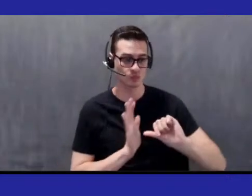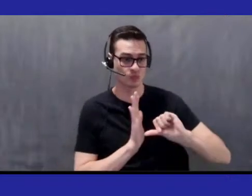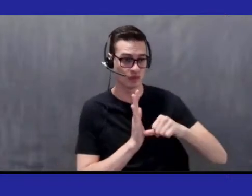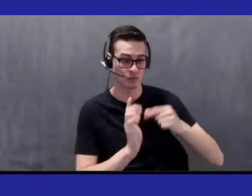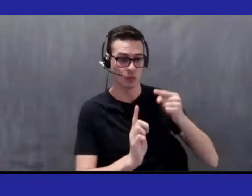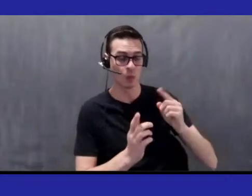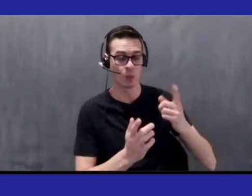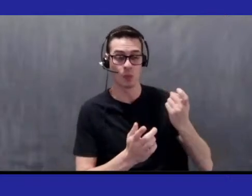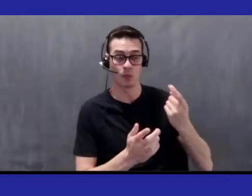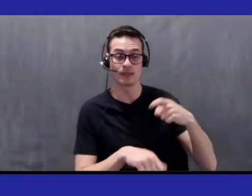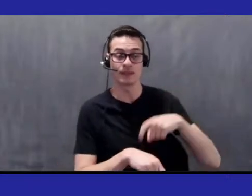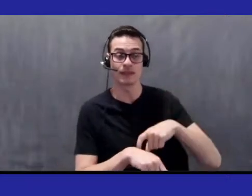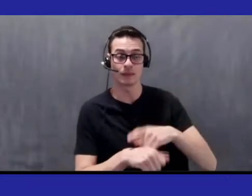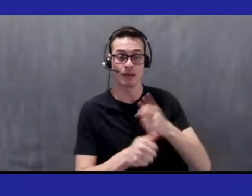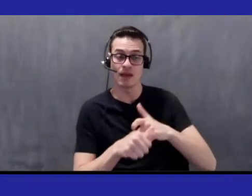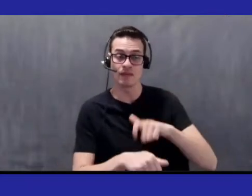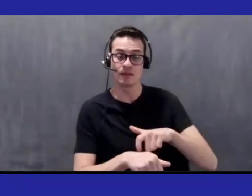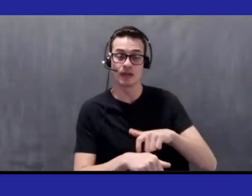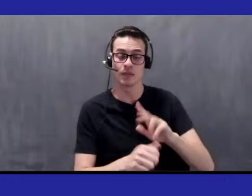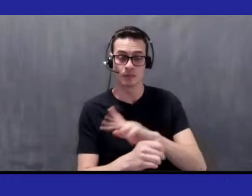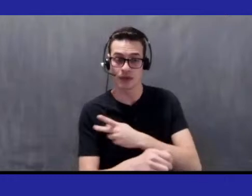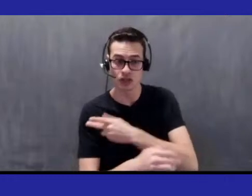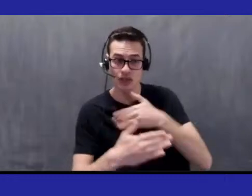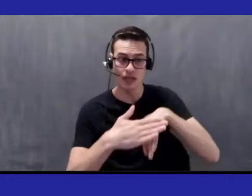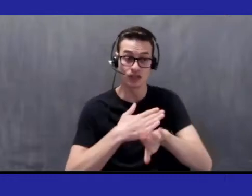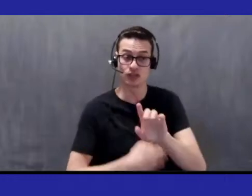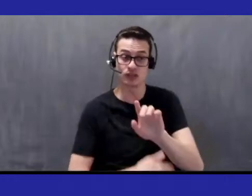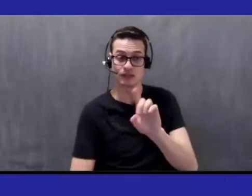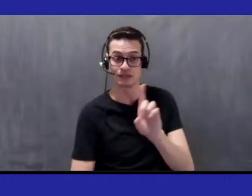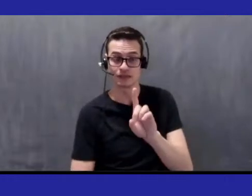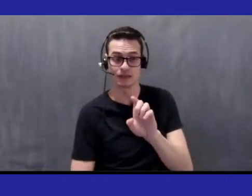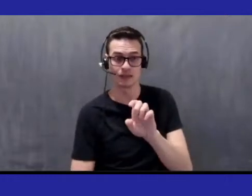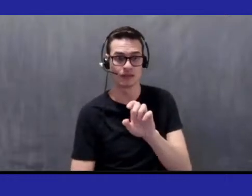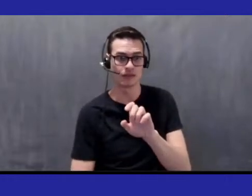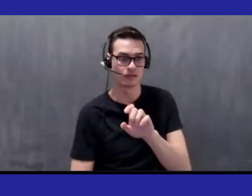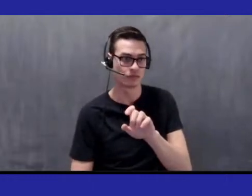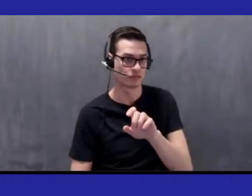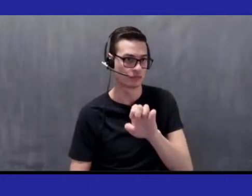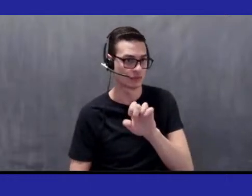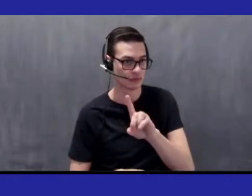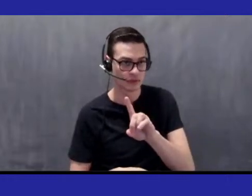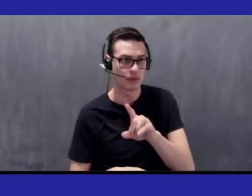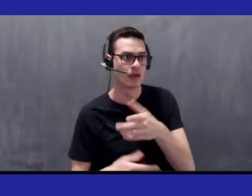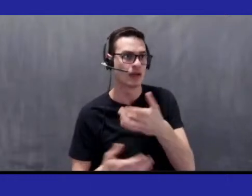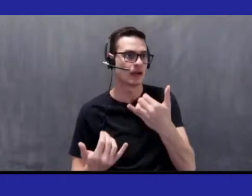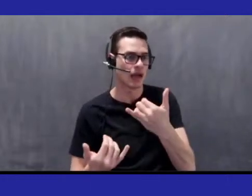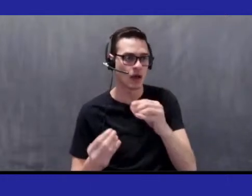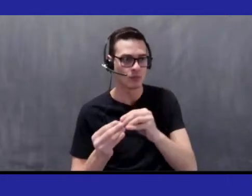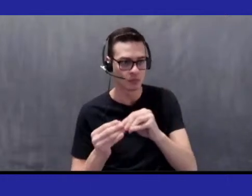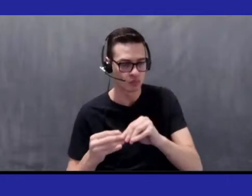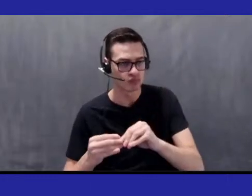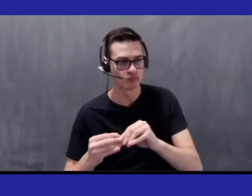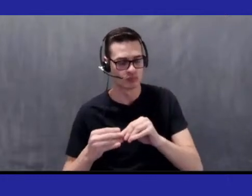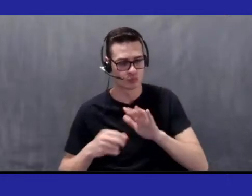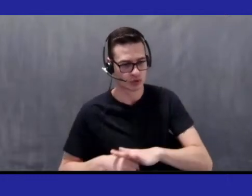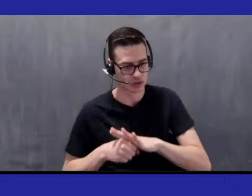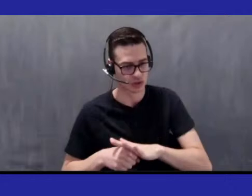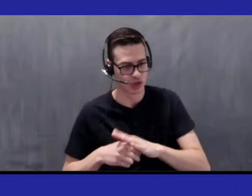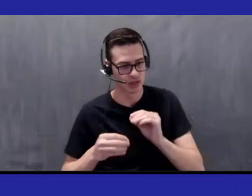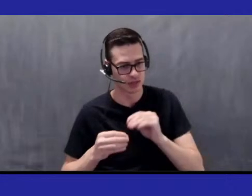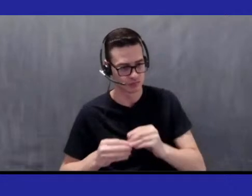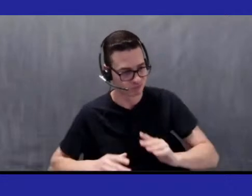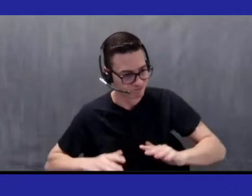every time a patient comes to the ED or is hospitalized, it's another encounter of potential distress, another person who may struggle to have their